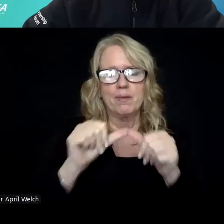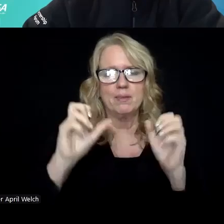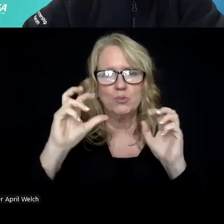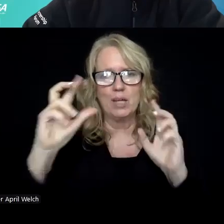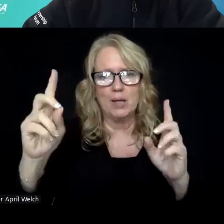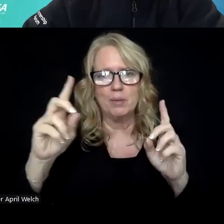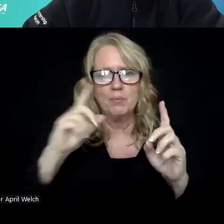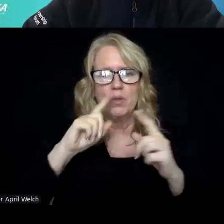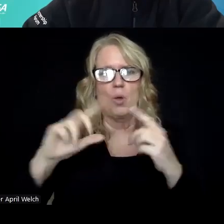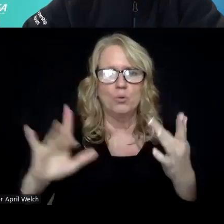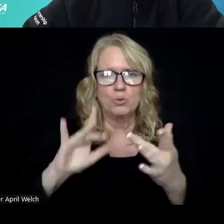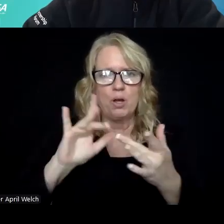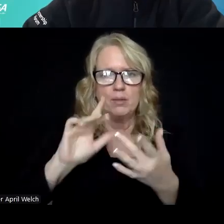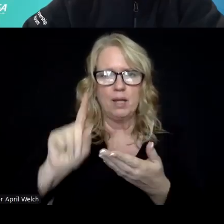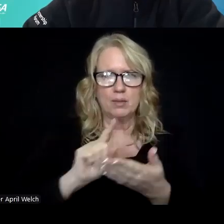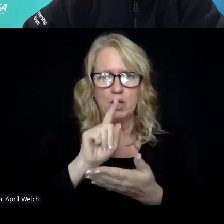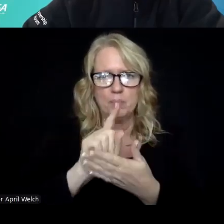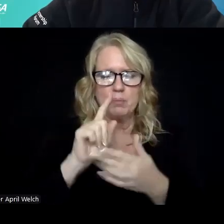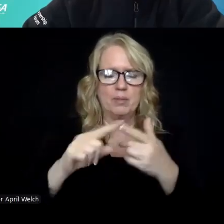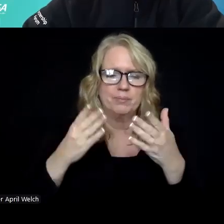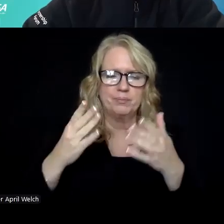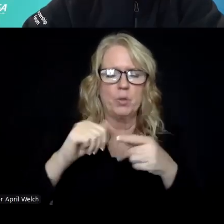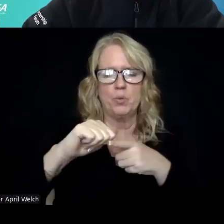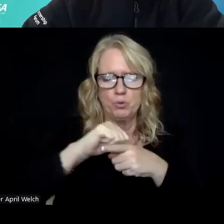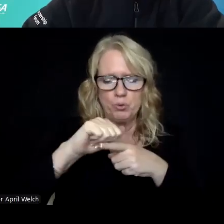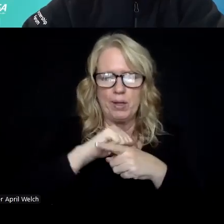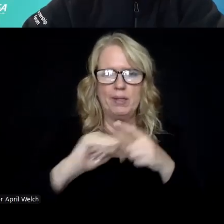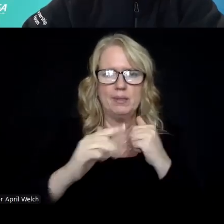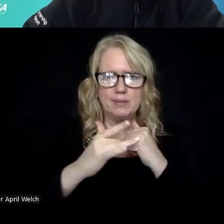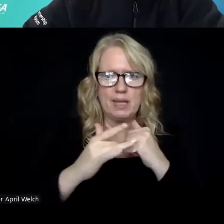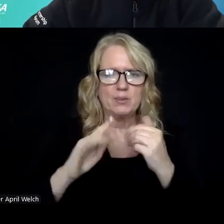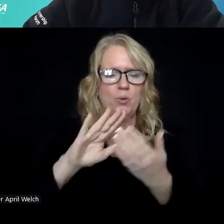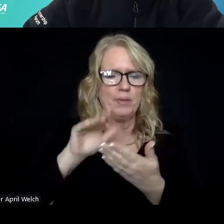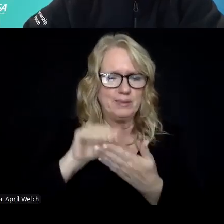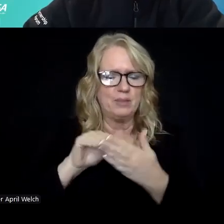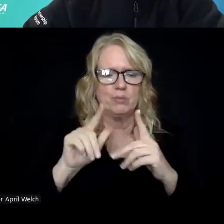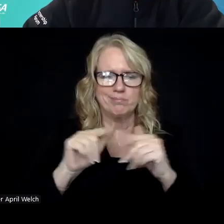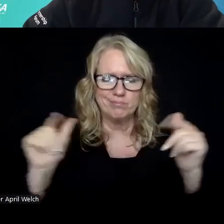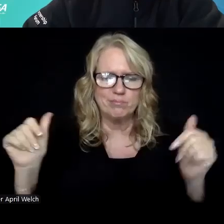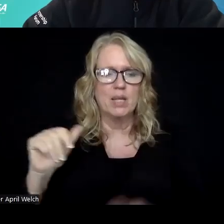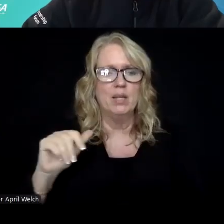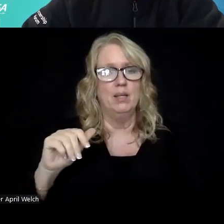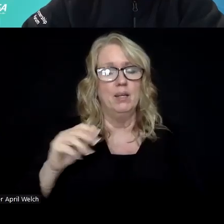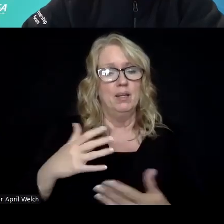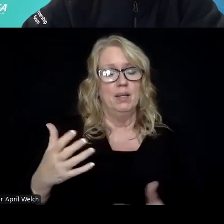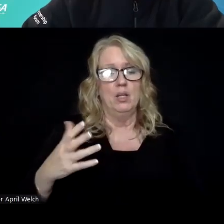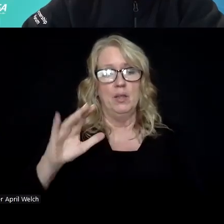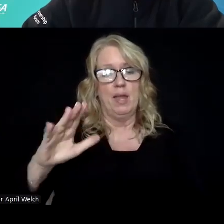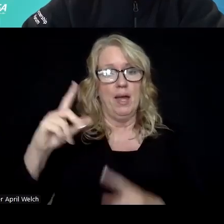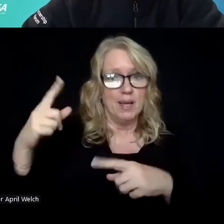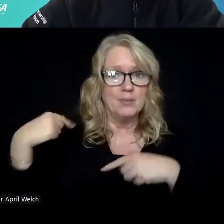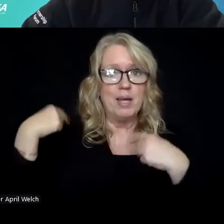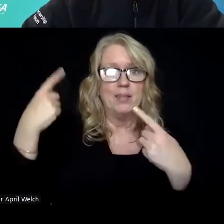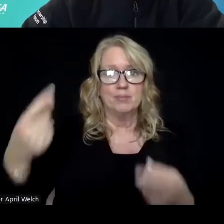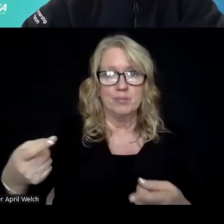contact hours for some of our offerings through our Training and Technical Assistance Center. This is something that has actually been kind of in the works for a while,